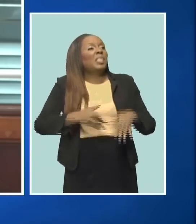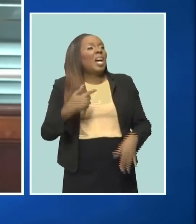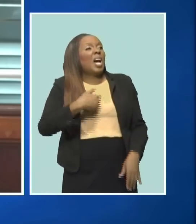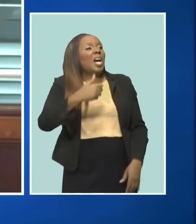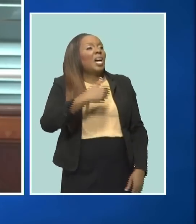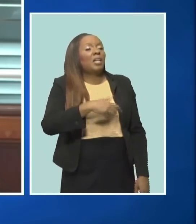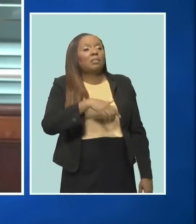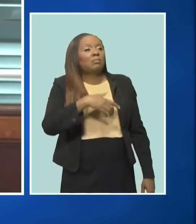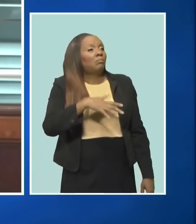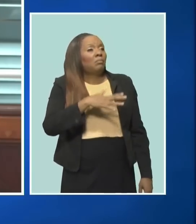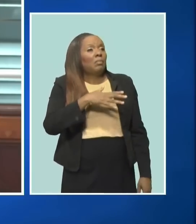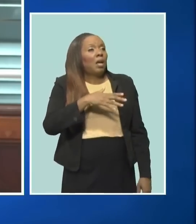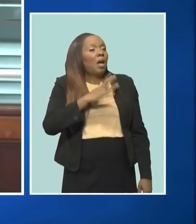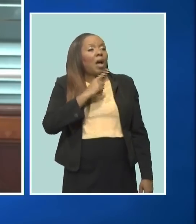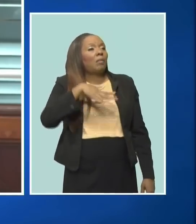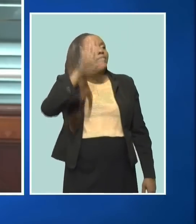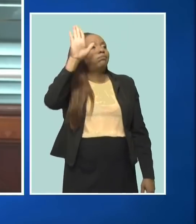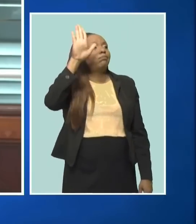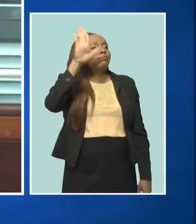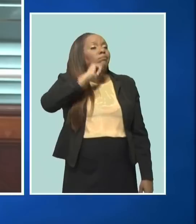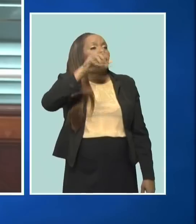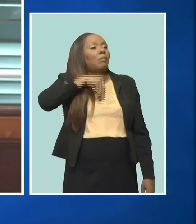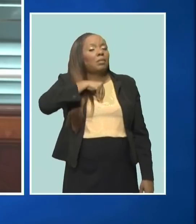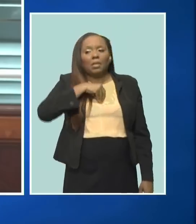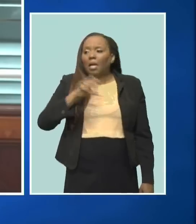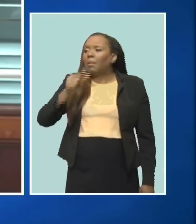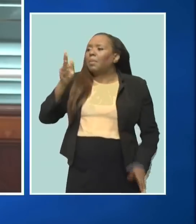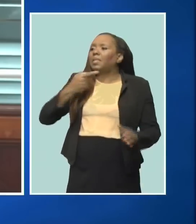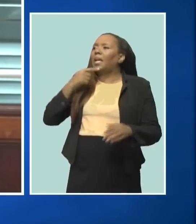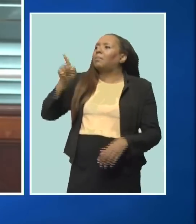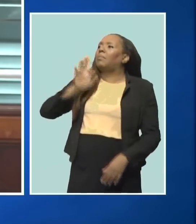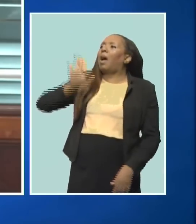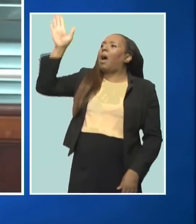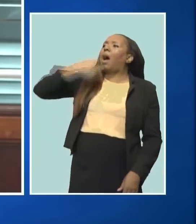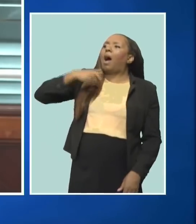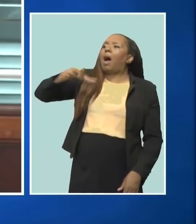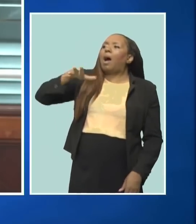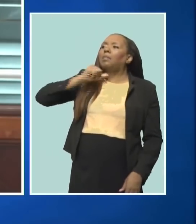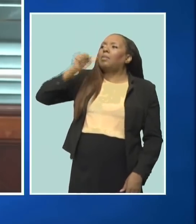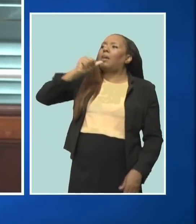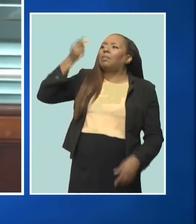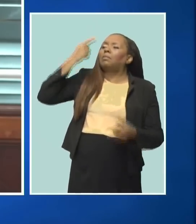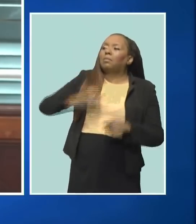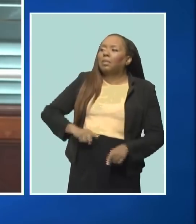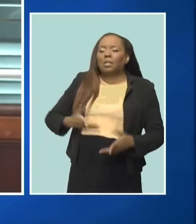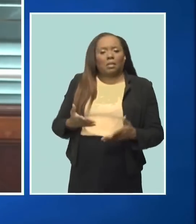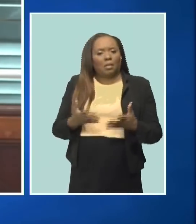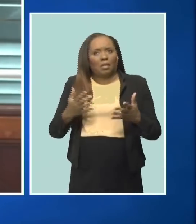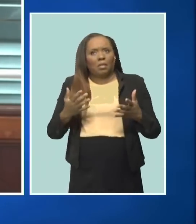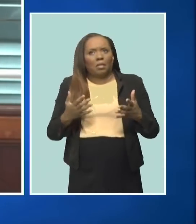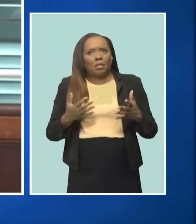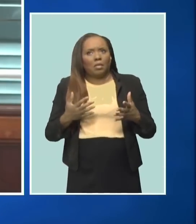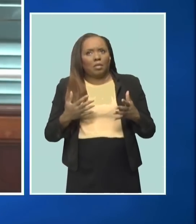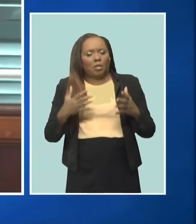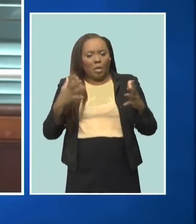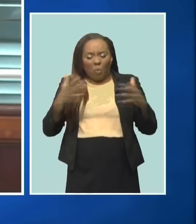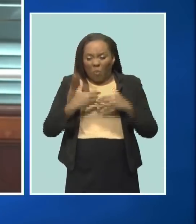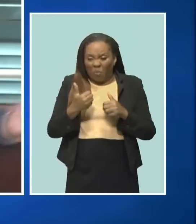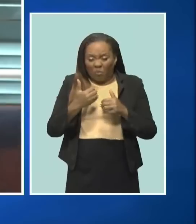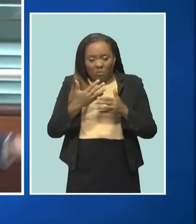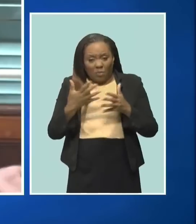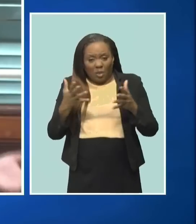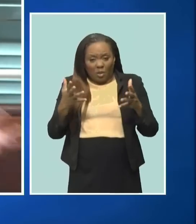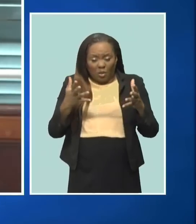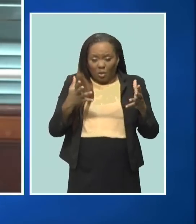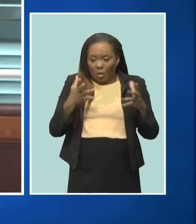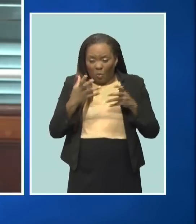And then somebody else will come and say, I object too, and the minister will have a hearing with you. and you call for everything that the ministry got, the ministry must vomit